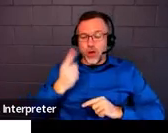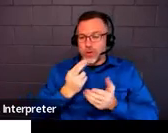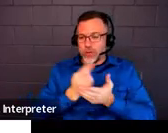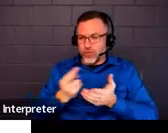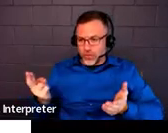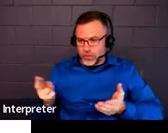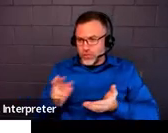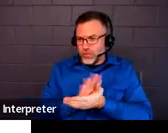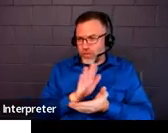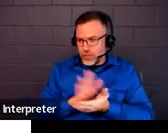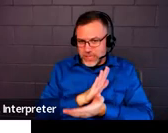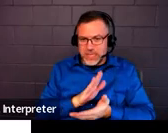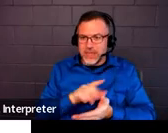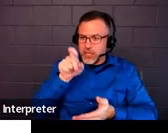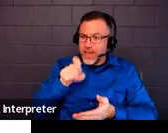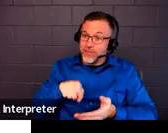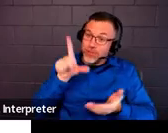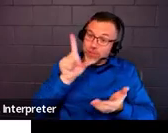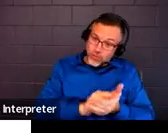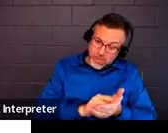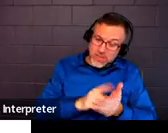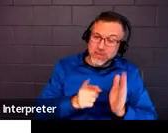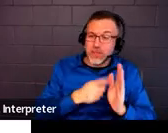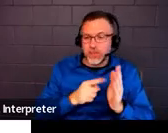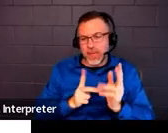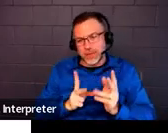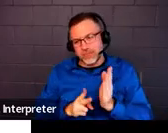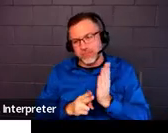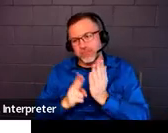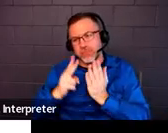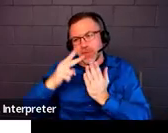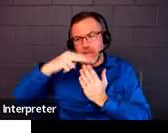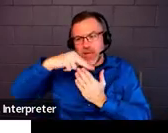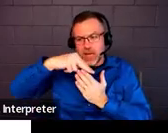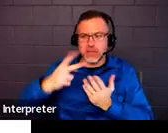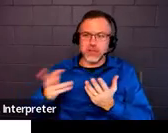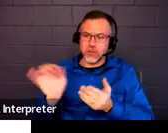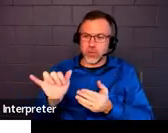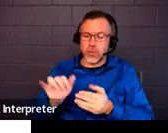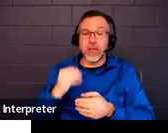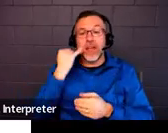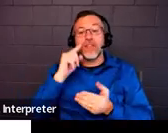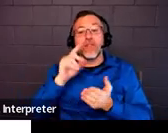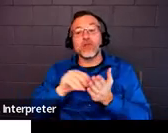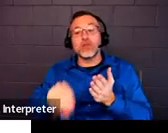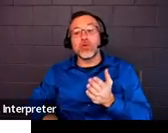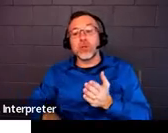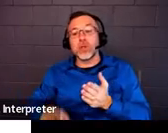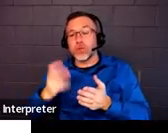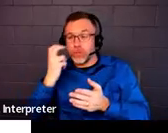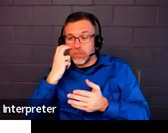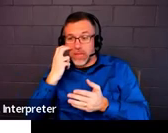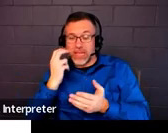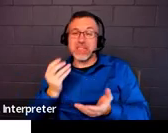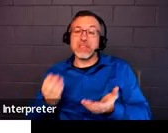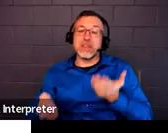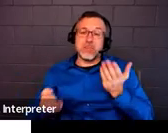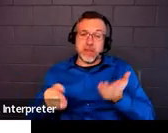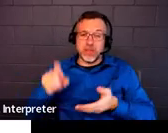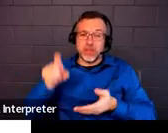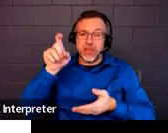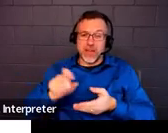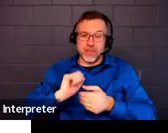off and sometimes cut out that accompany the assessment items. And for students who are blind or have a visual impairment, there might be the need to